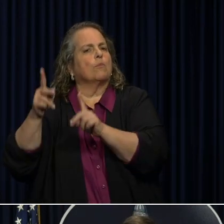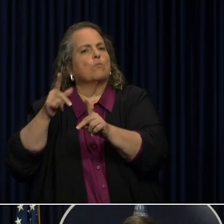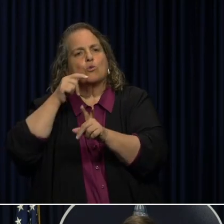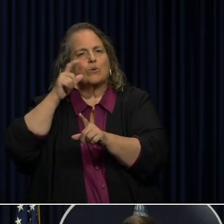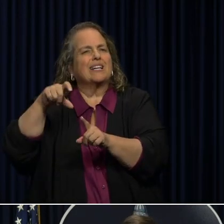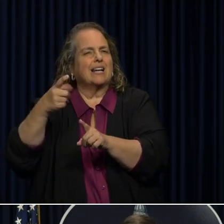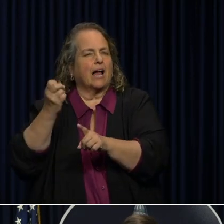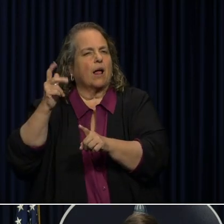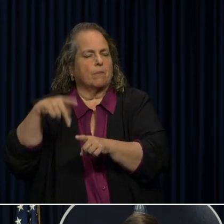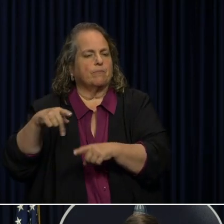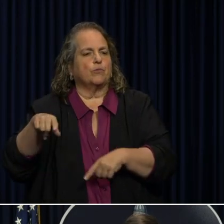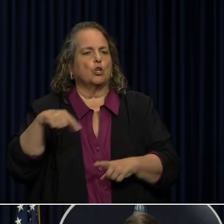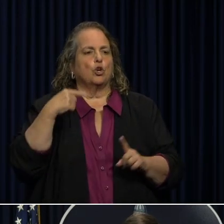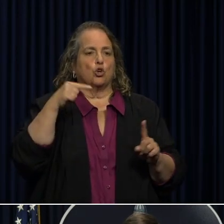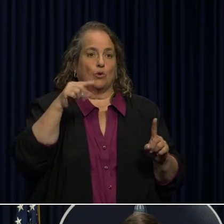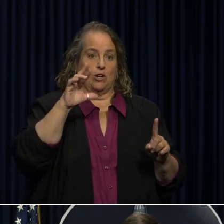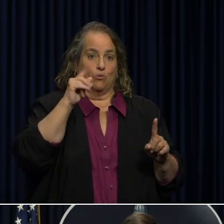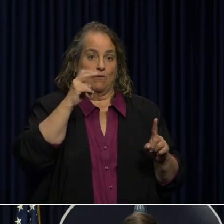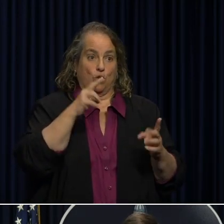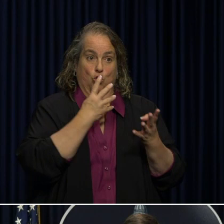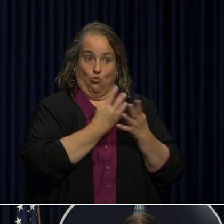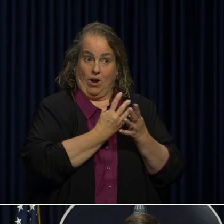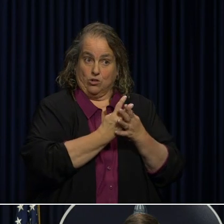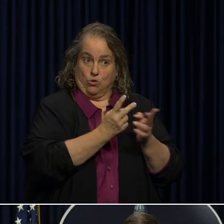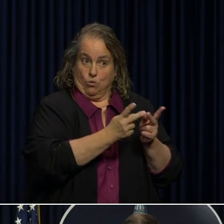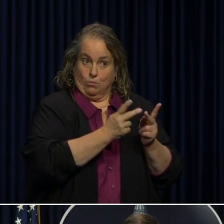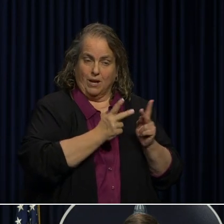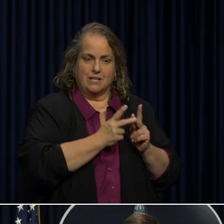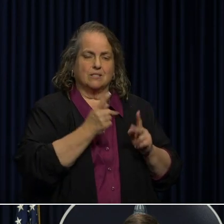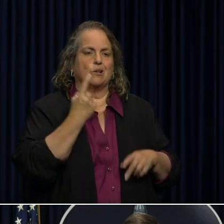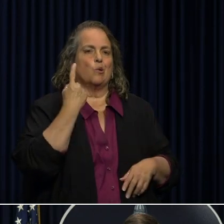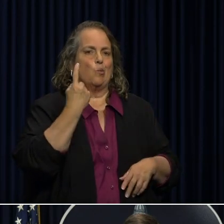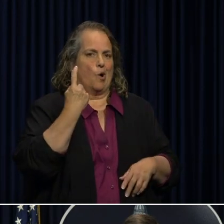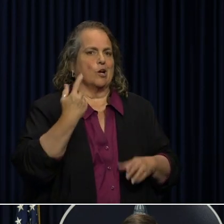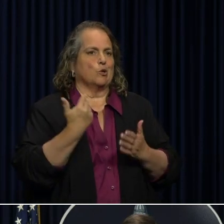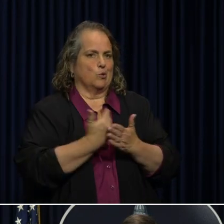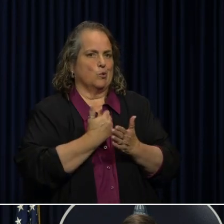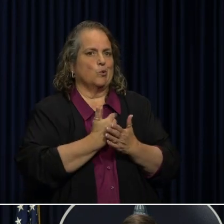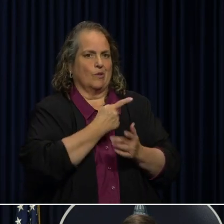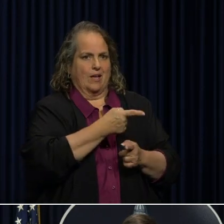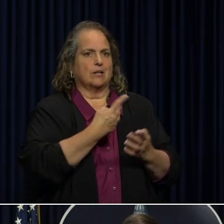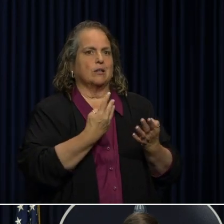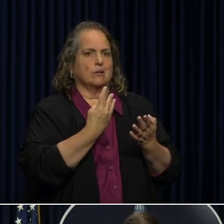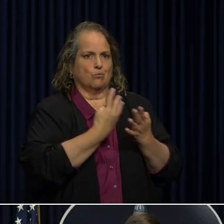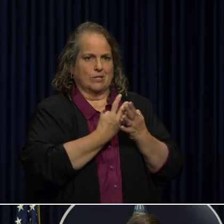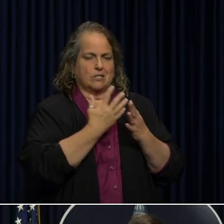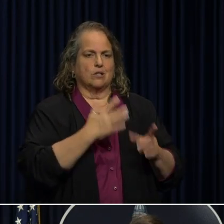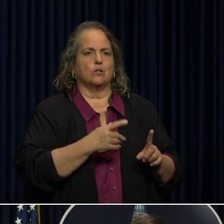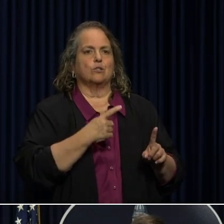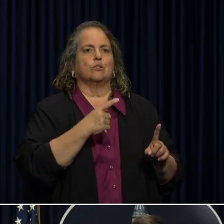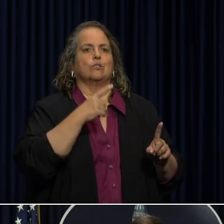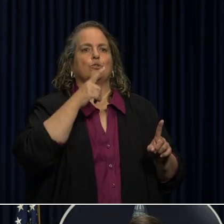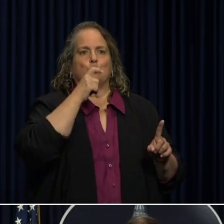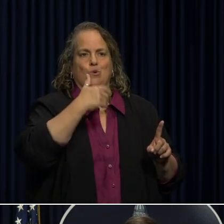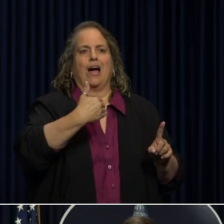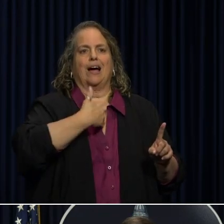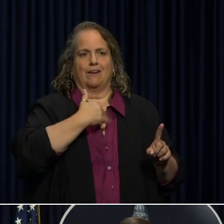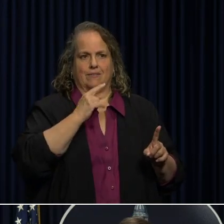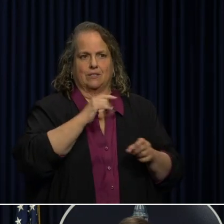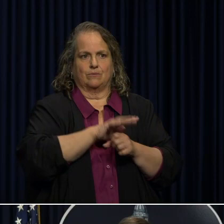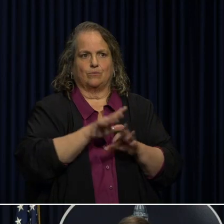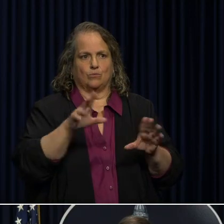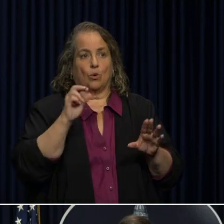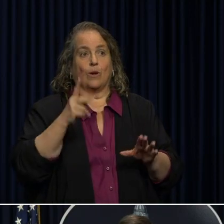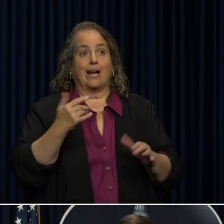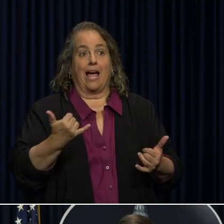does. Green River Correctional Complex, one new case today, which is one new inmate. All right, we got